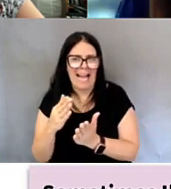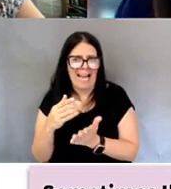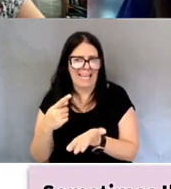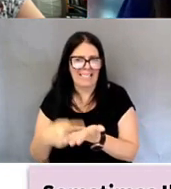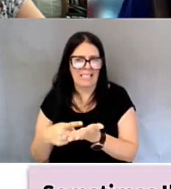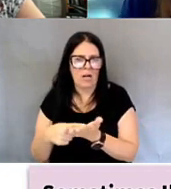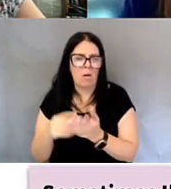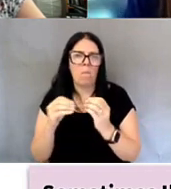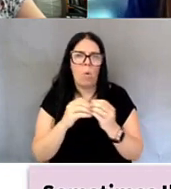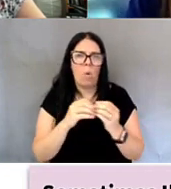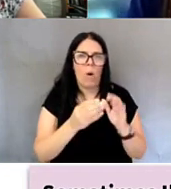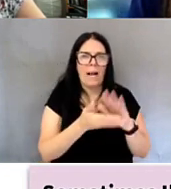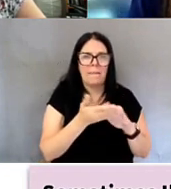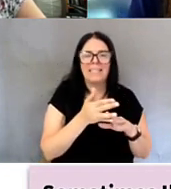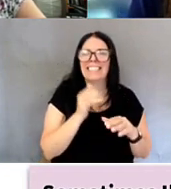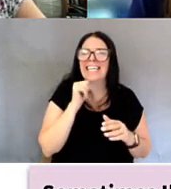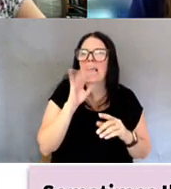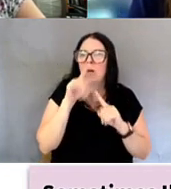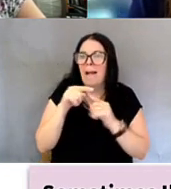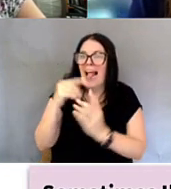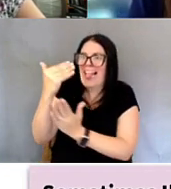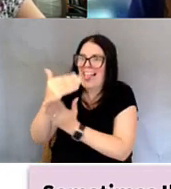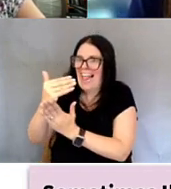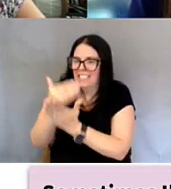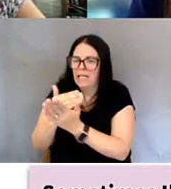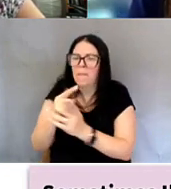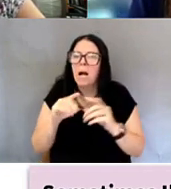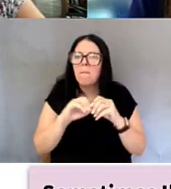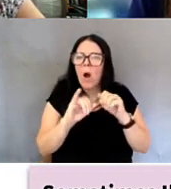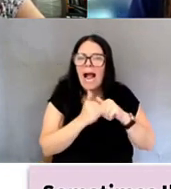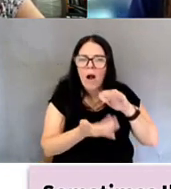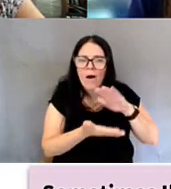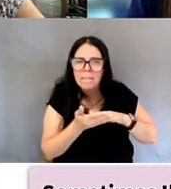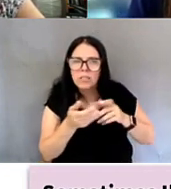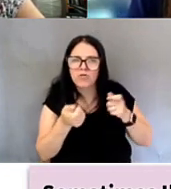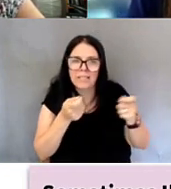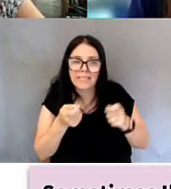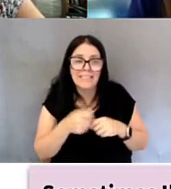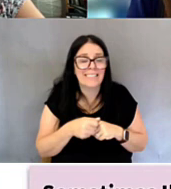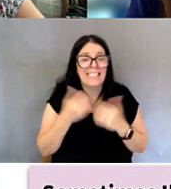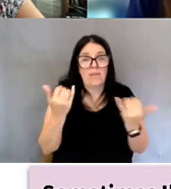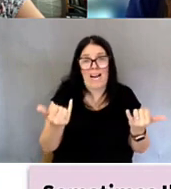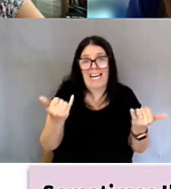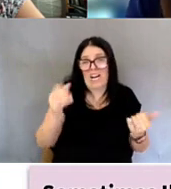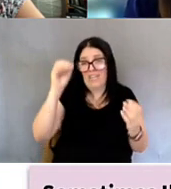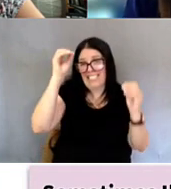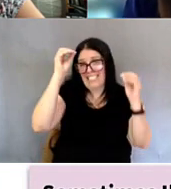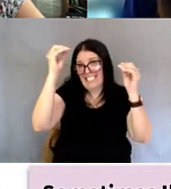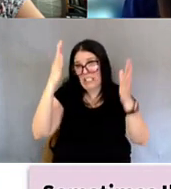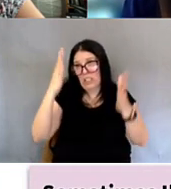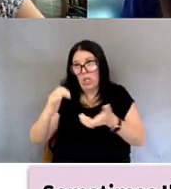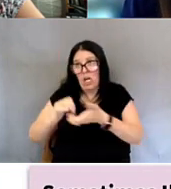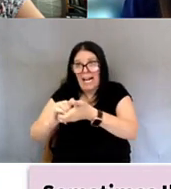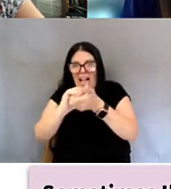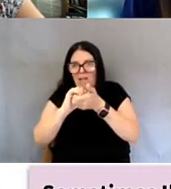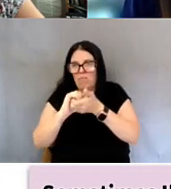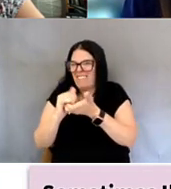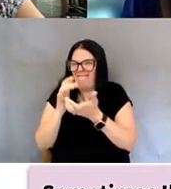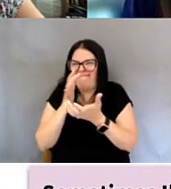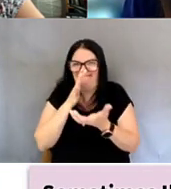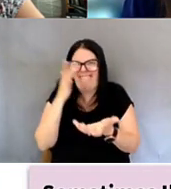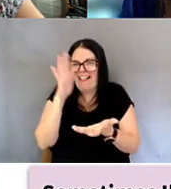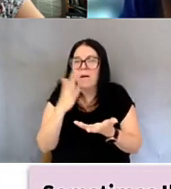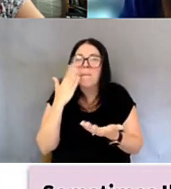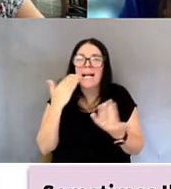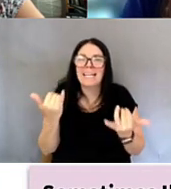less lessony, they said. Teacher collaboration is down because often people meet